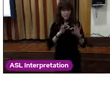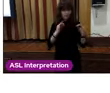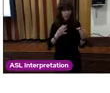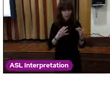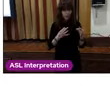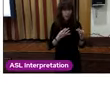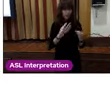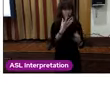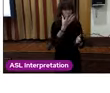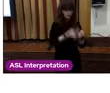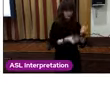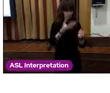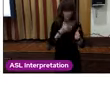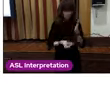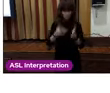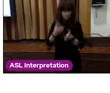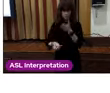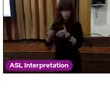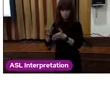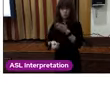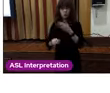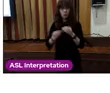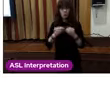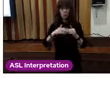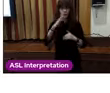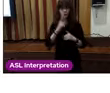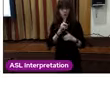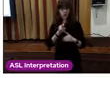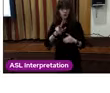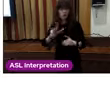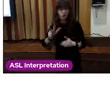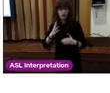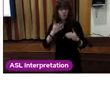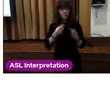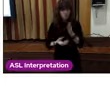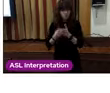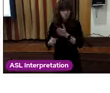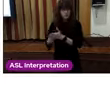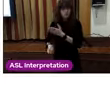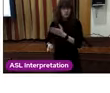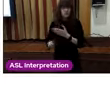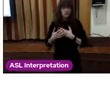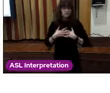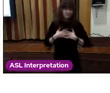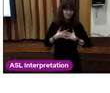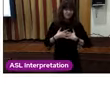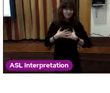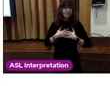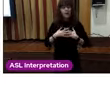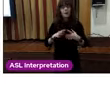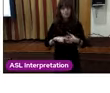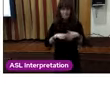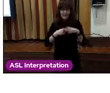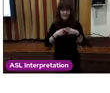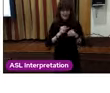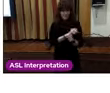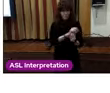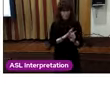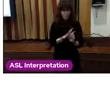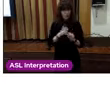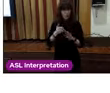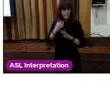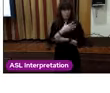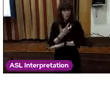1, 2, 3 people, or sometimes even more. And this is particularly the onset of the pandemic before we had